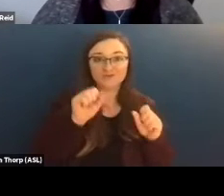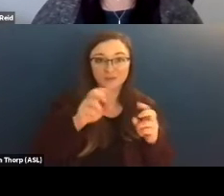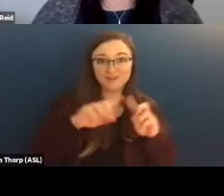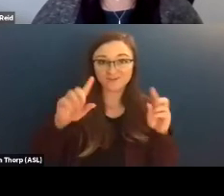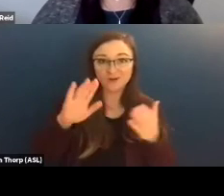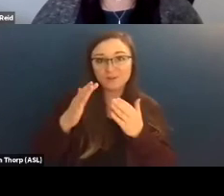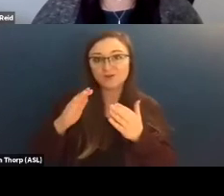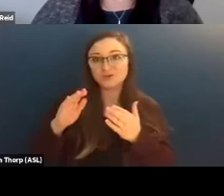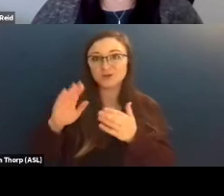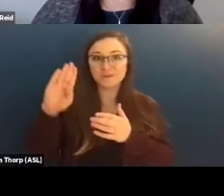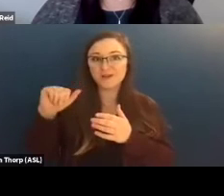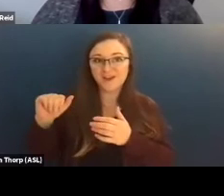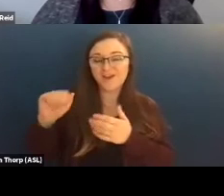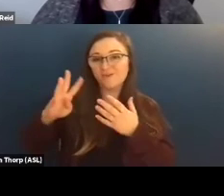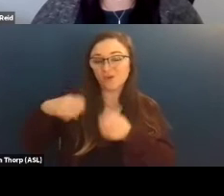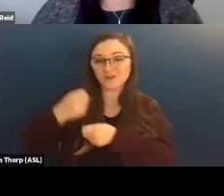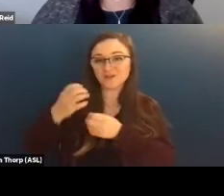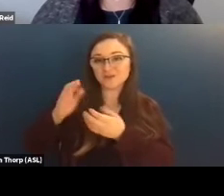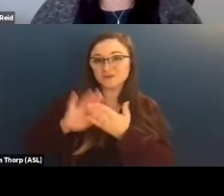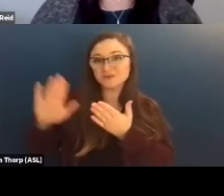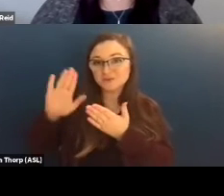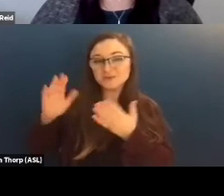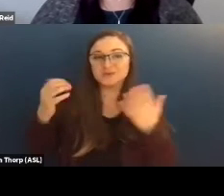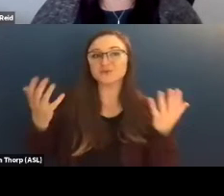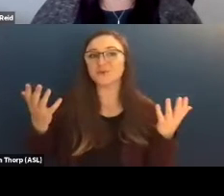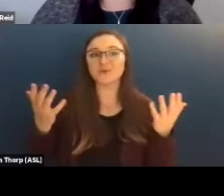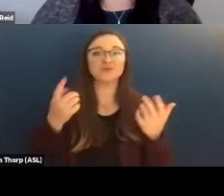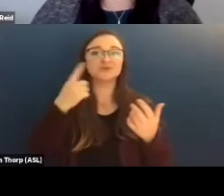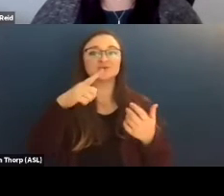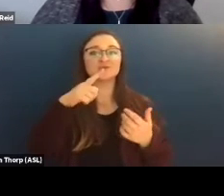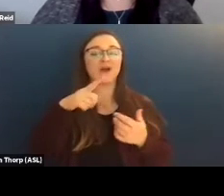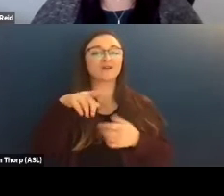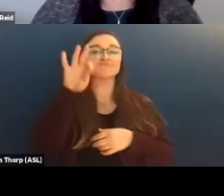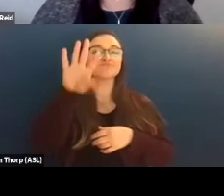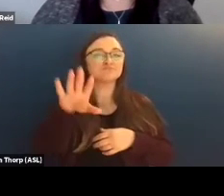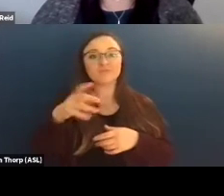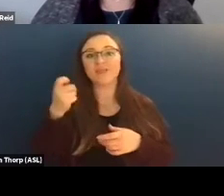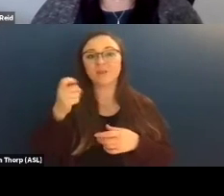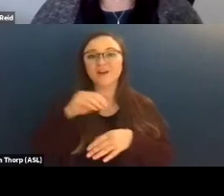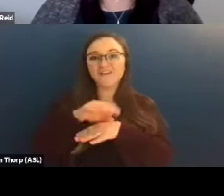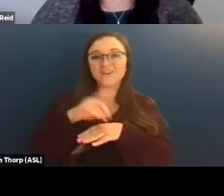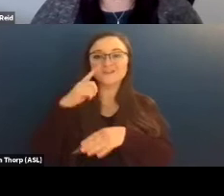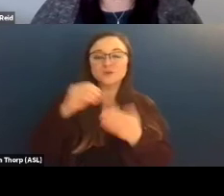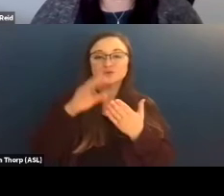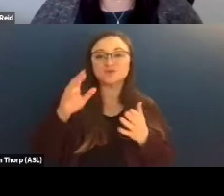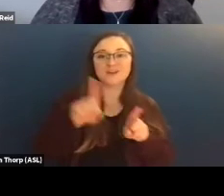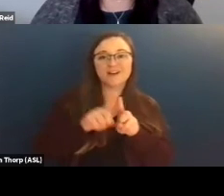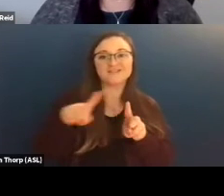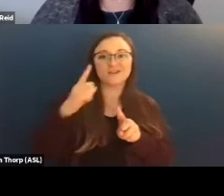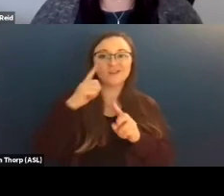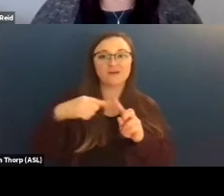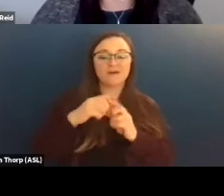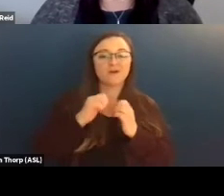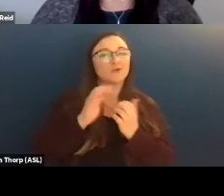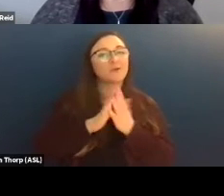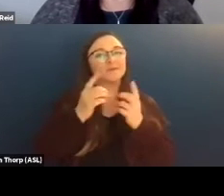from going to a four-year university. So can you give a little bit of advice for students as they're thinking about how to be successful